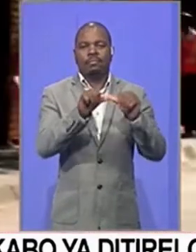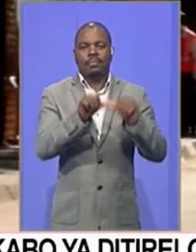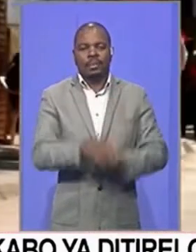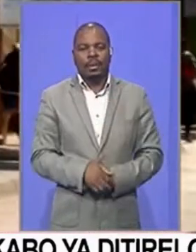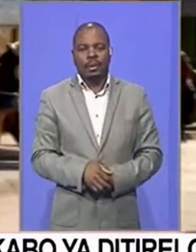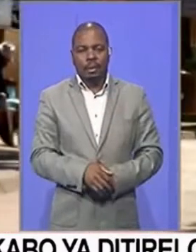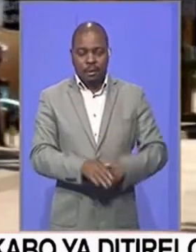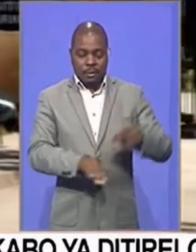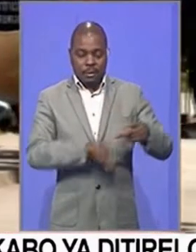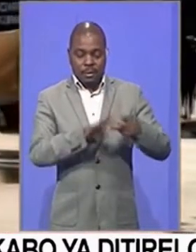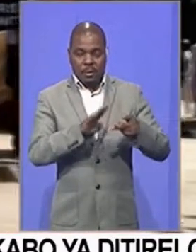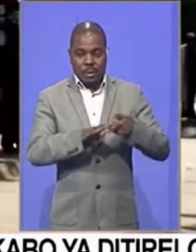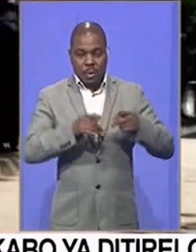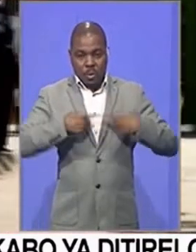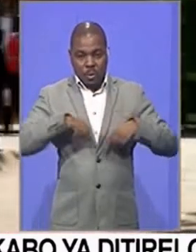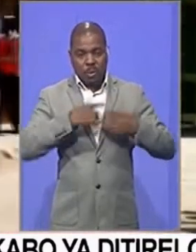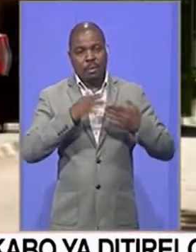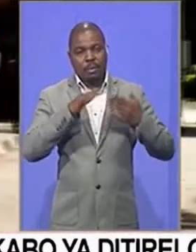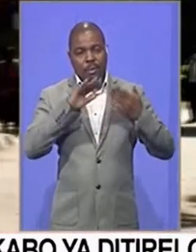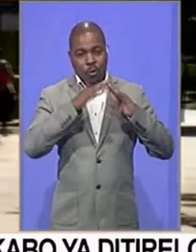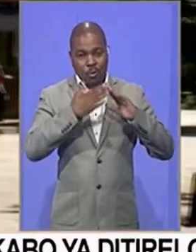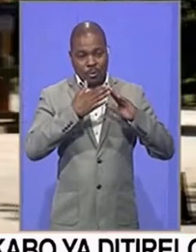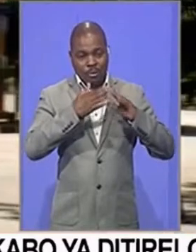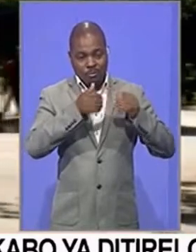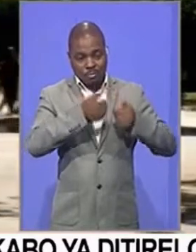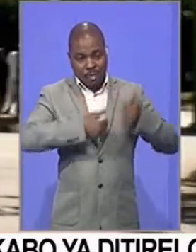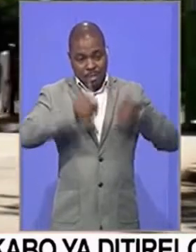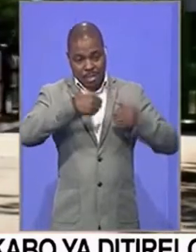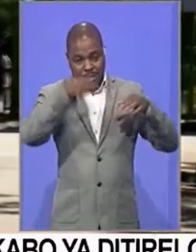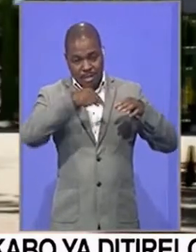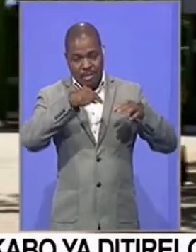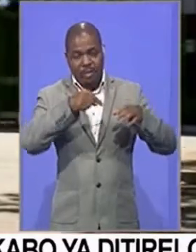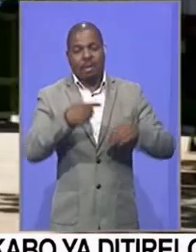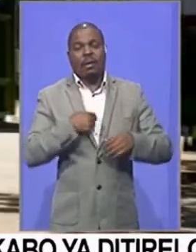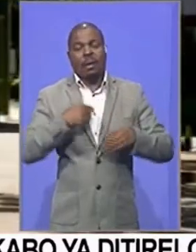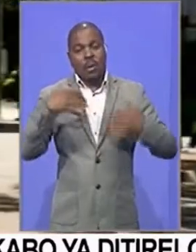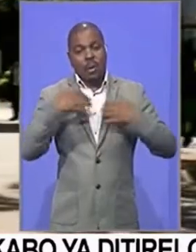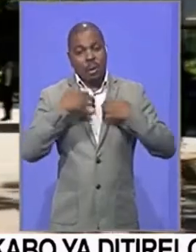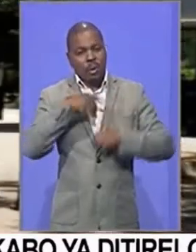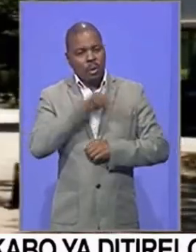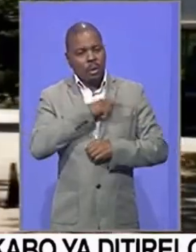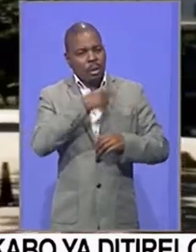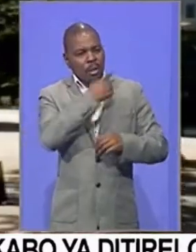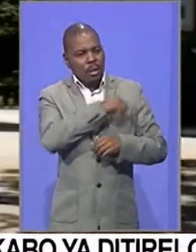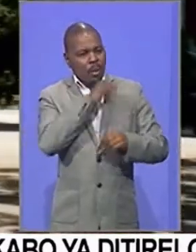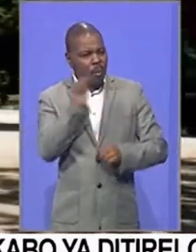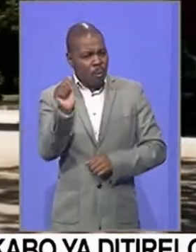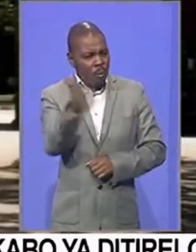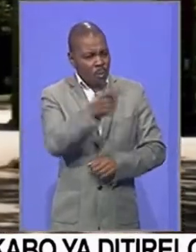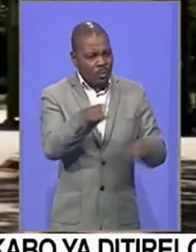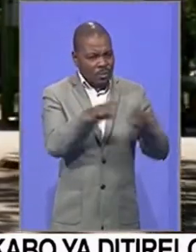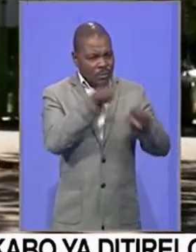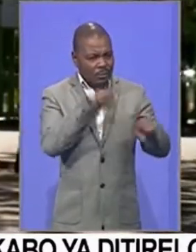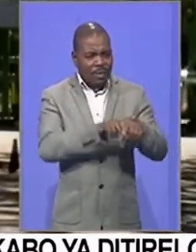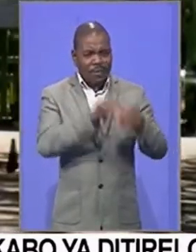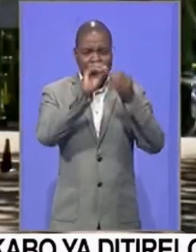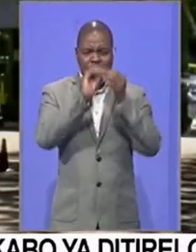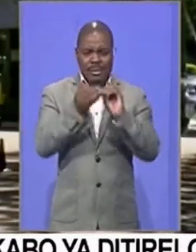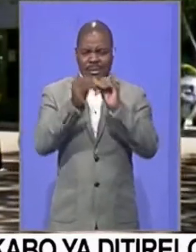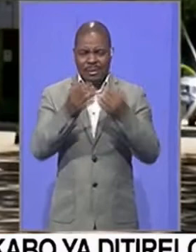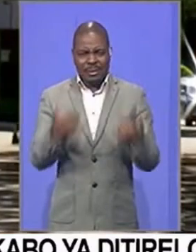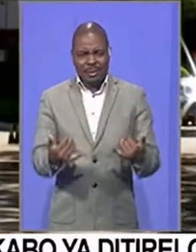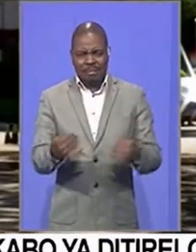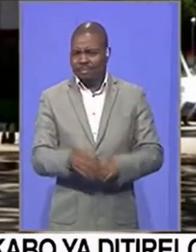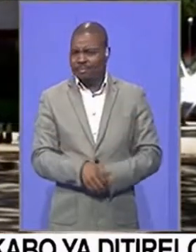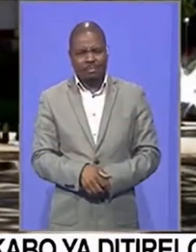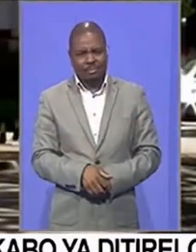a e re tshware botse re le baetapele ba badudi ko gore na ditleliniki ka moka ka nako e tša renovatiwa jwang